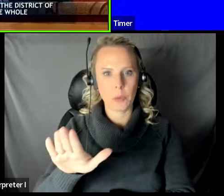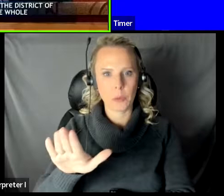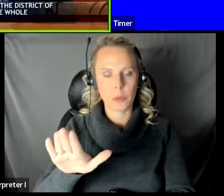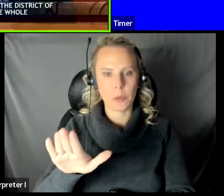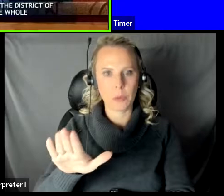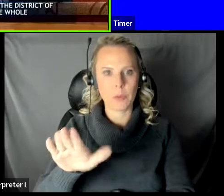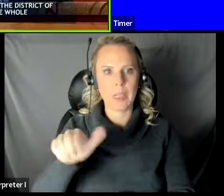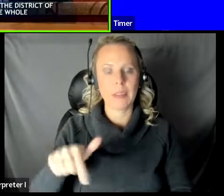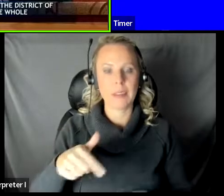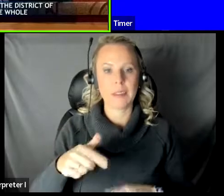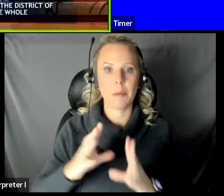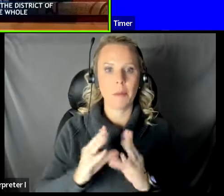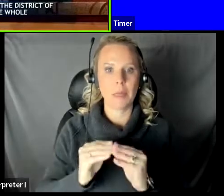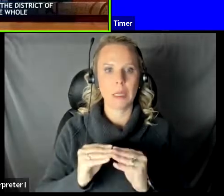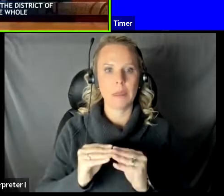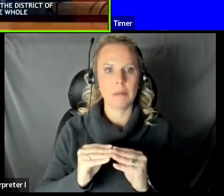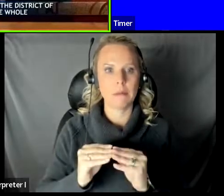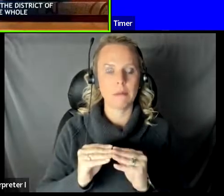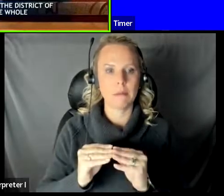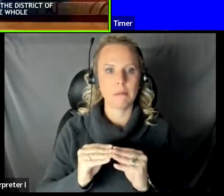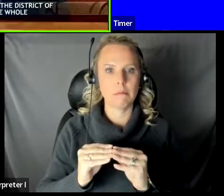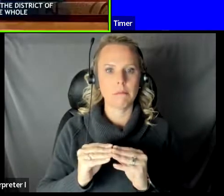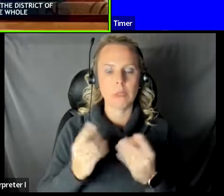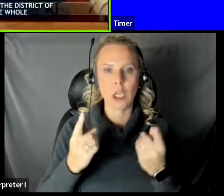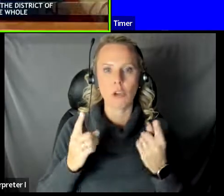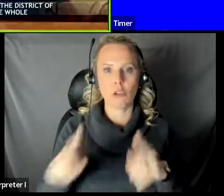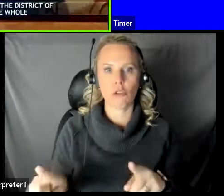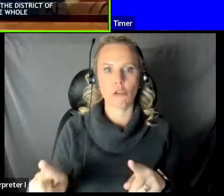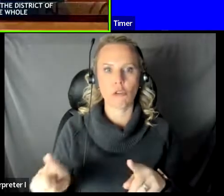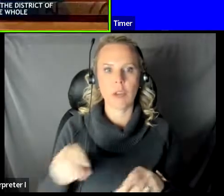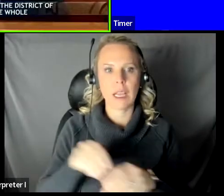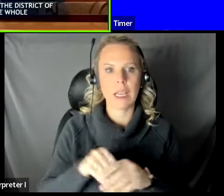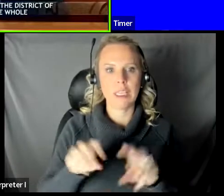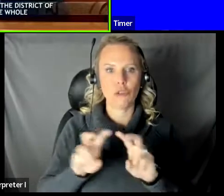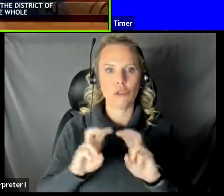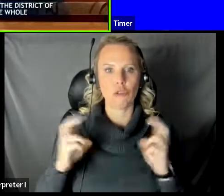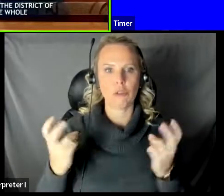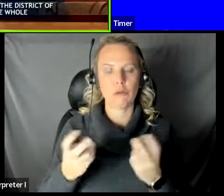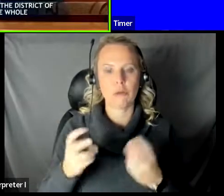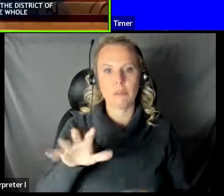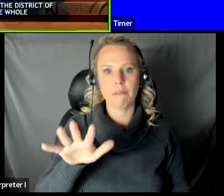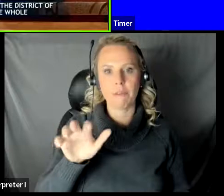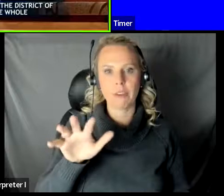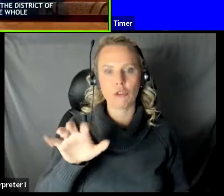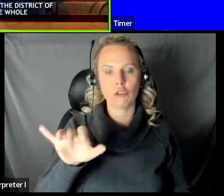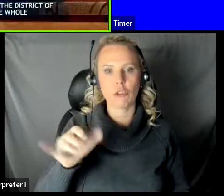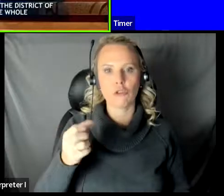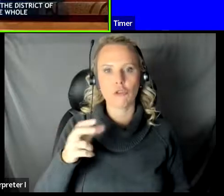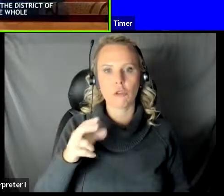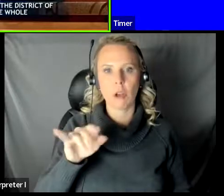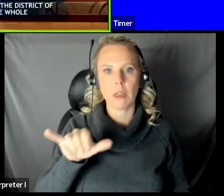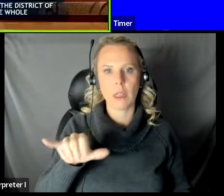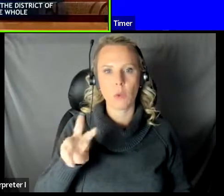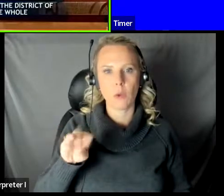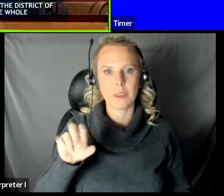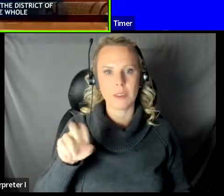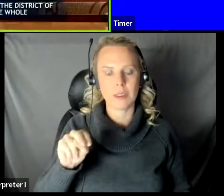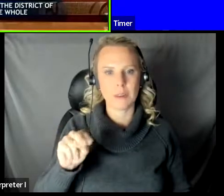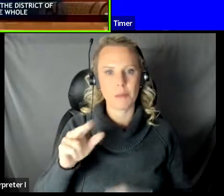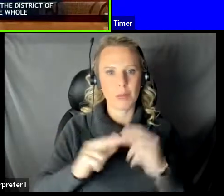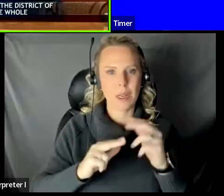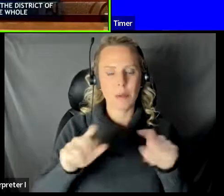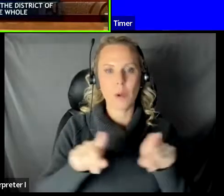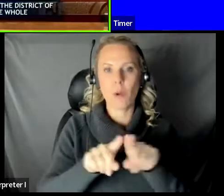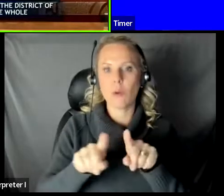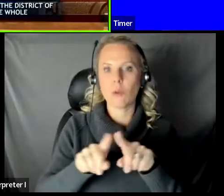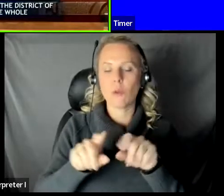This meeting is being conducted in the Council Chambers, room 500 of the John A. Wilson Building, but is also